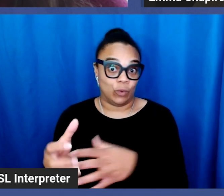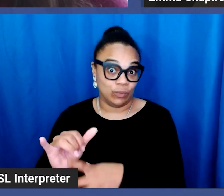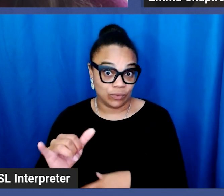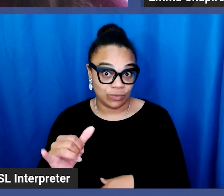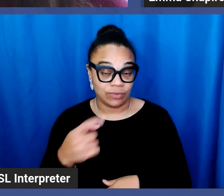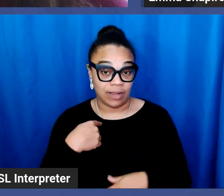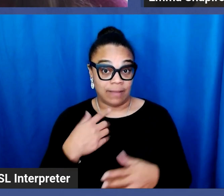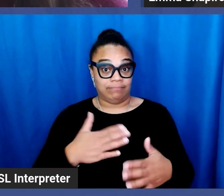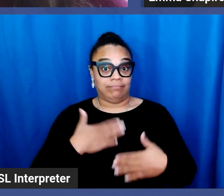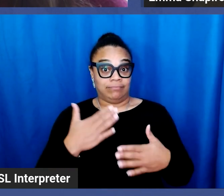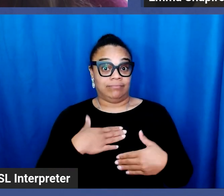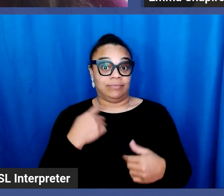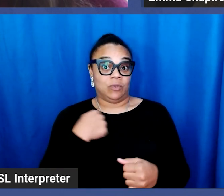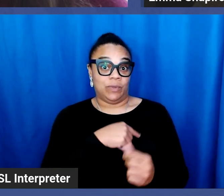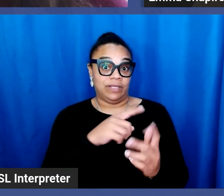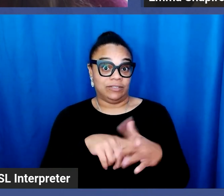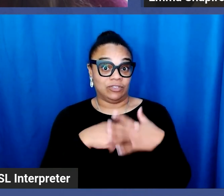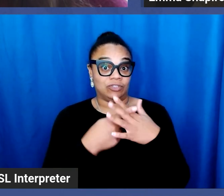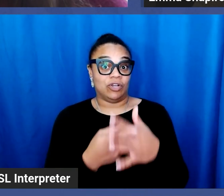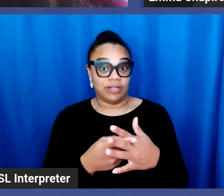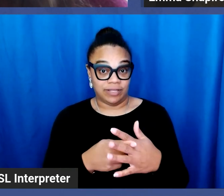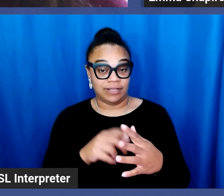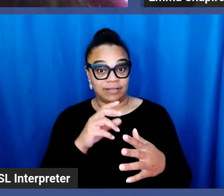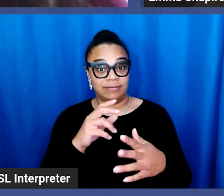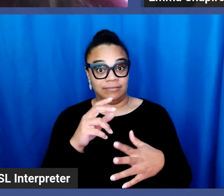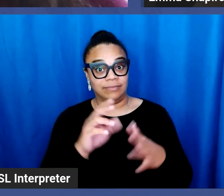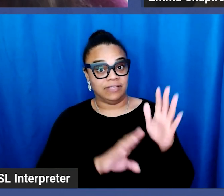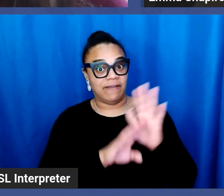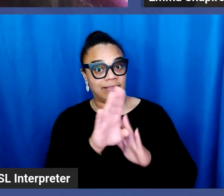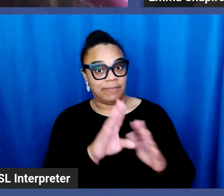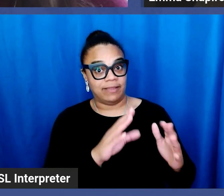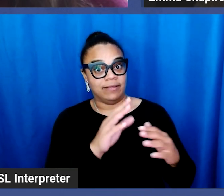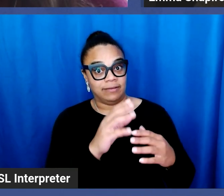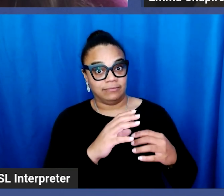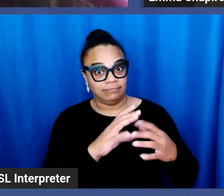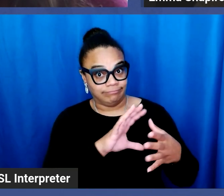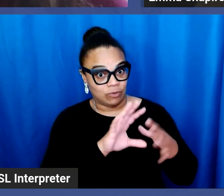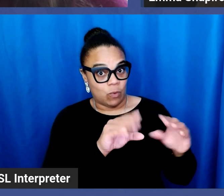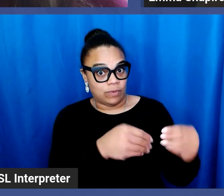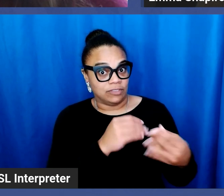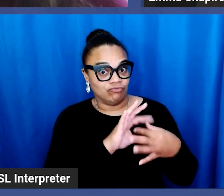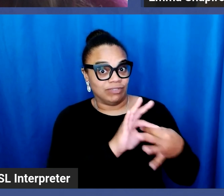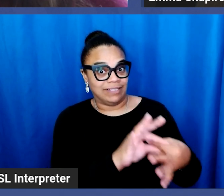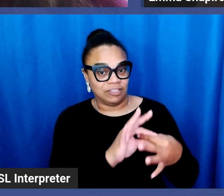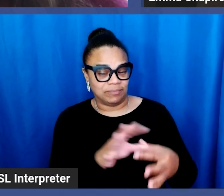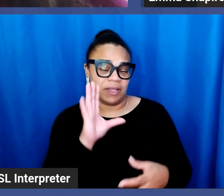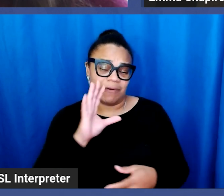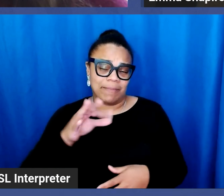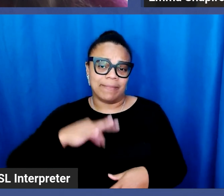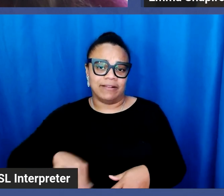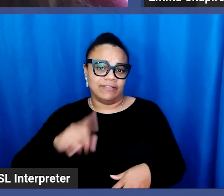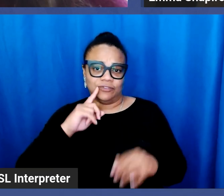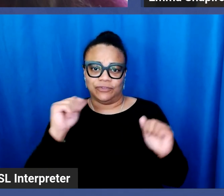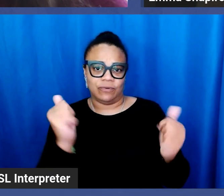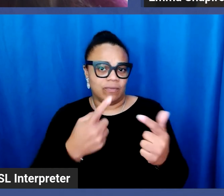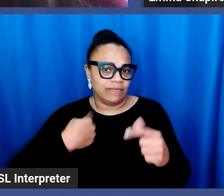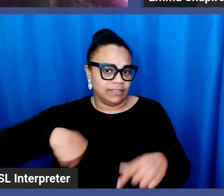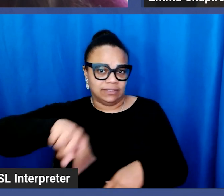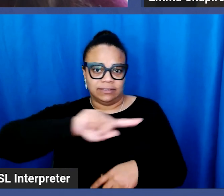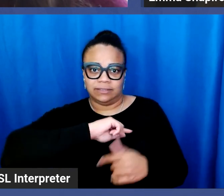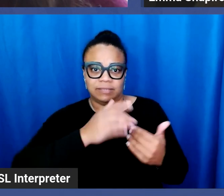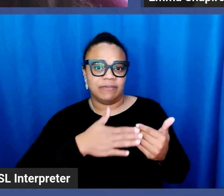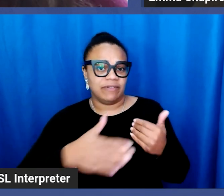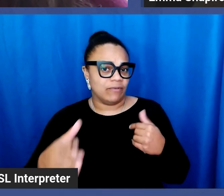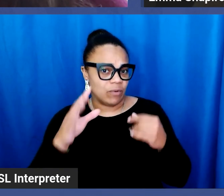we started forging foundational relationships, because this will be something that'll be useful for all of us moving forward,